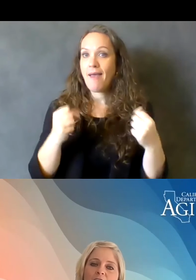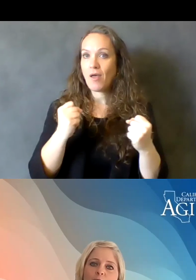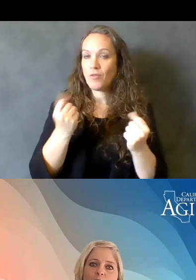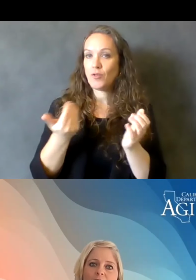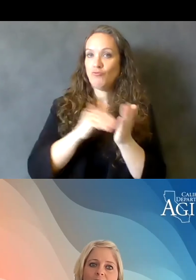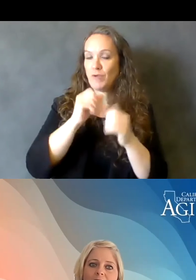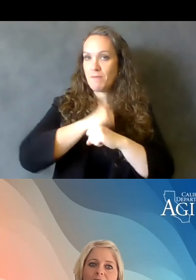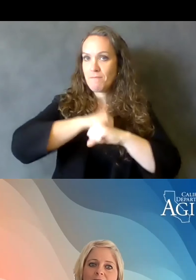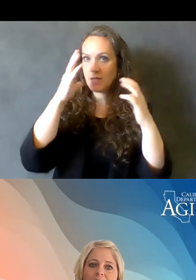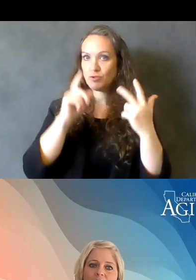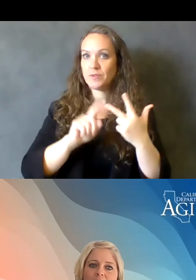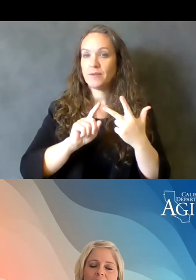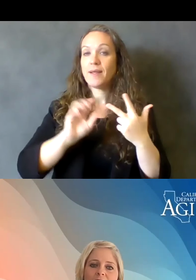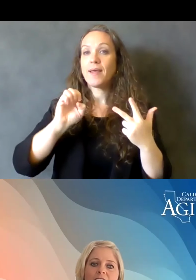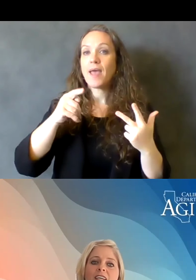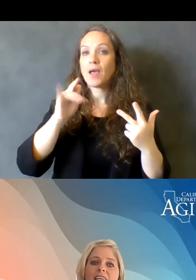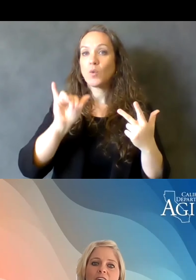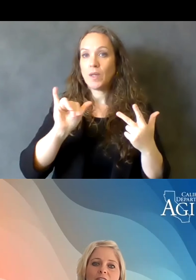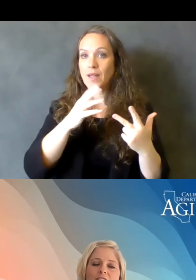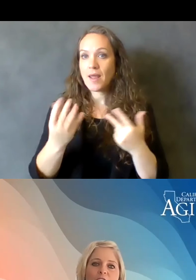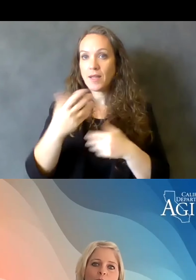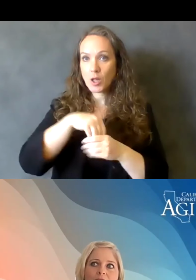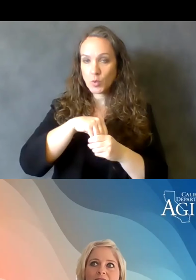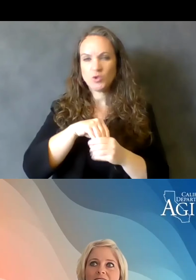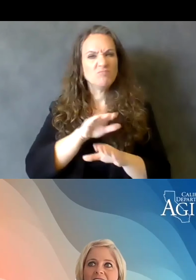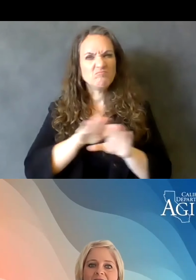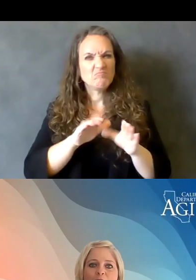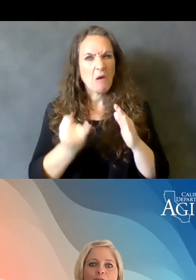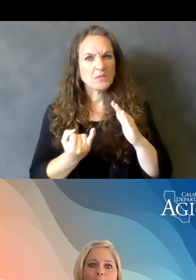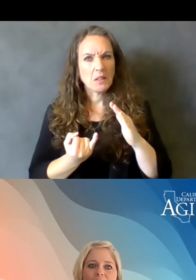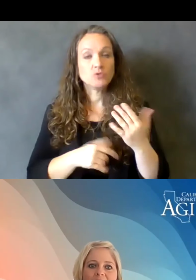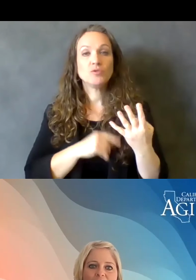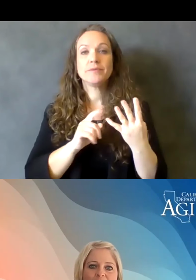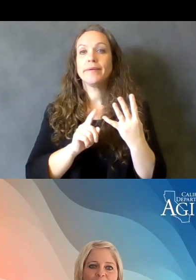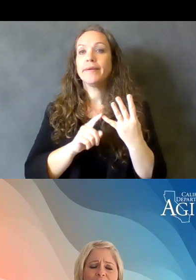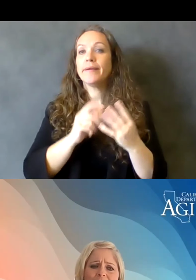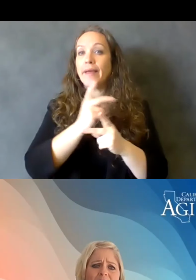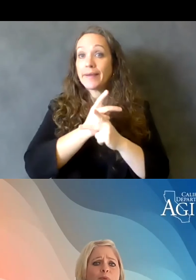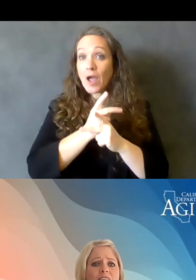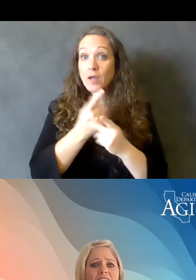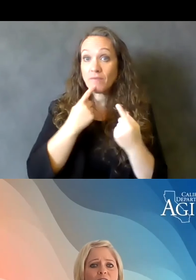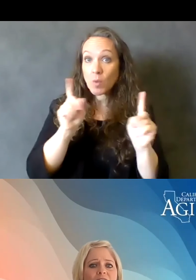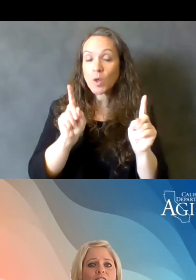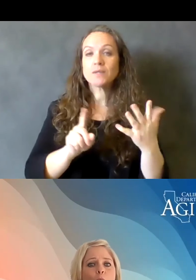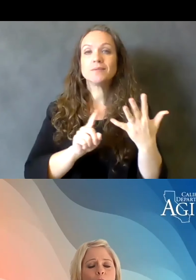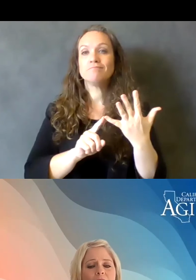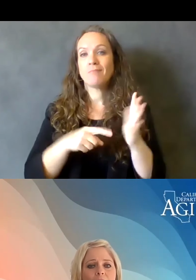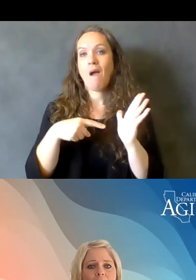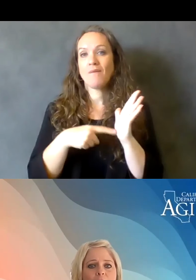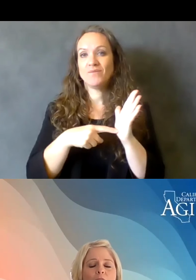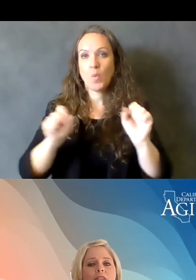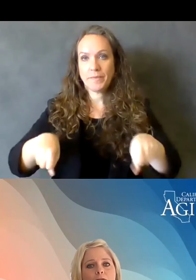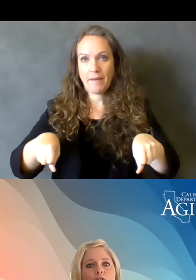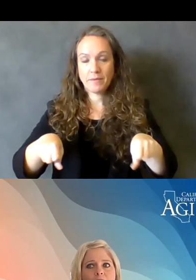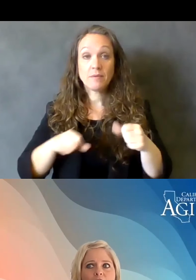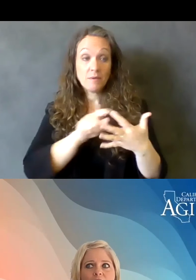and inclusion, not isolation, caregiving that works, and affording aging. And within each of these goal areas